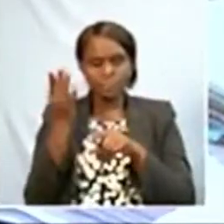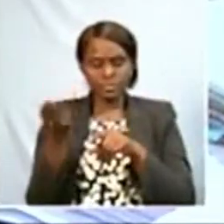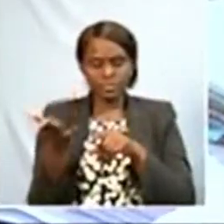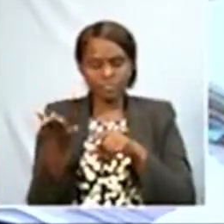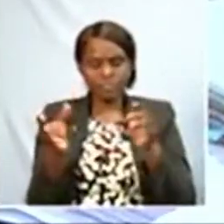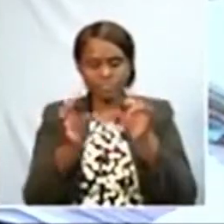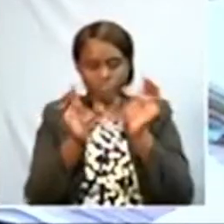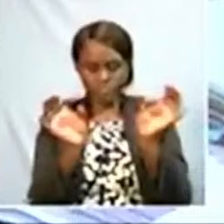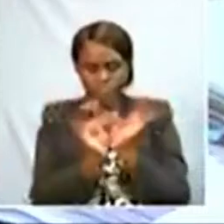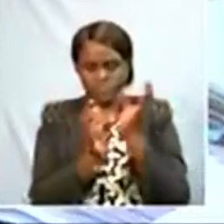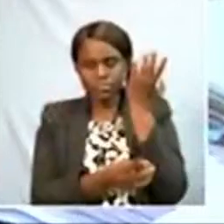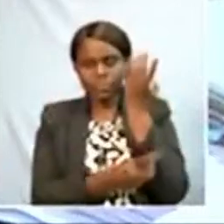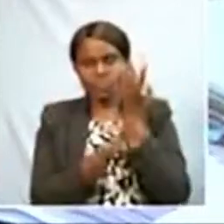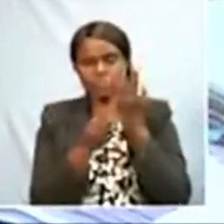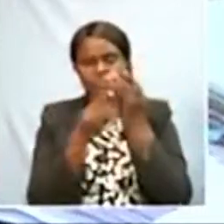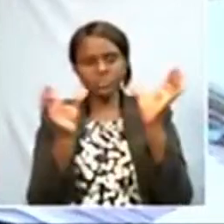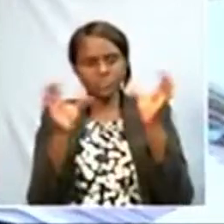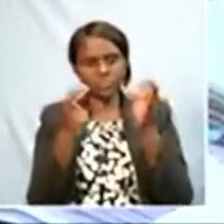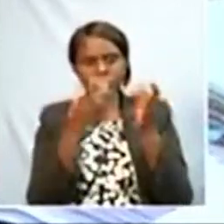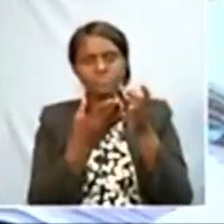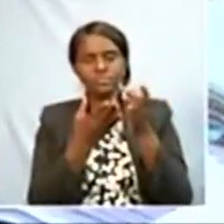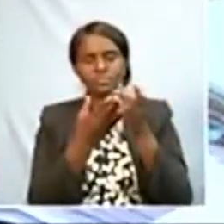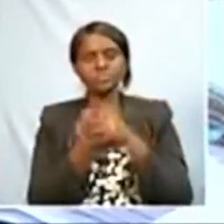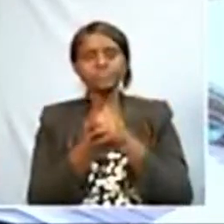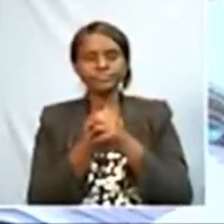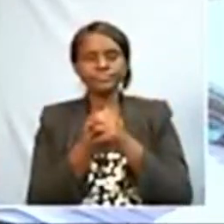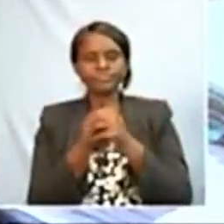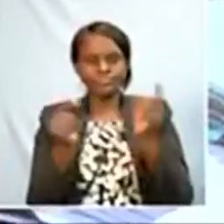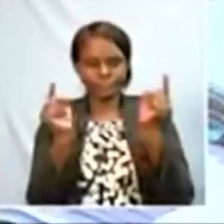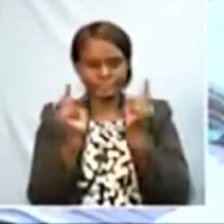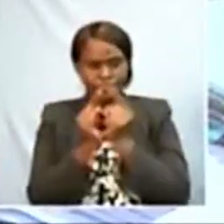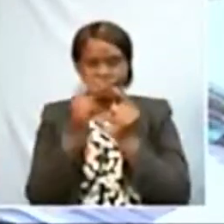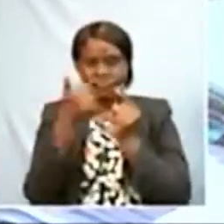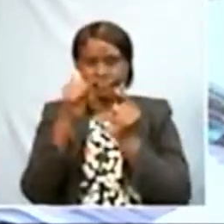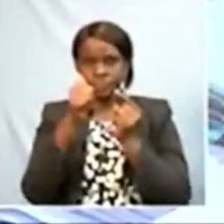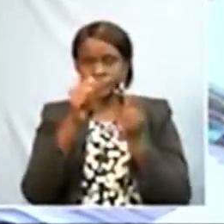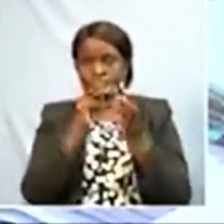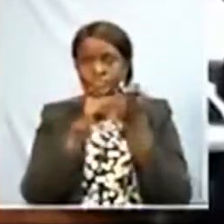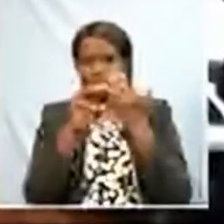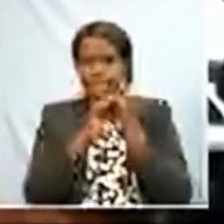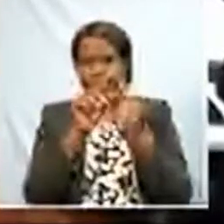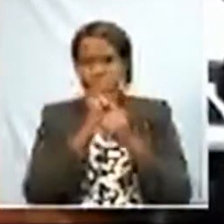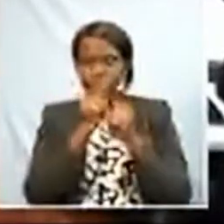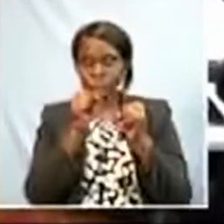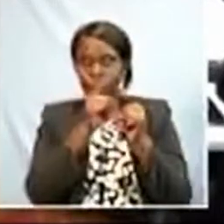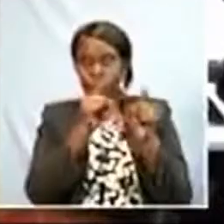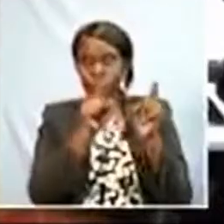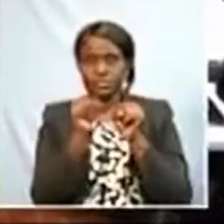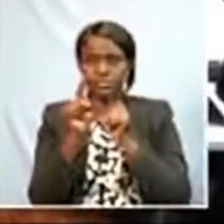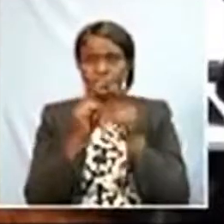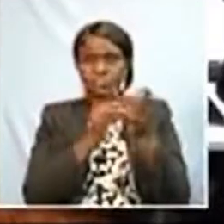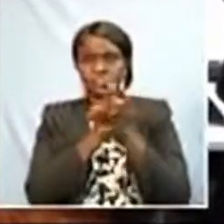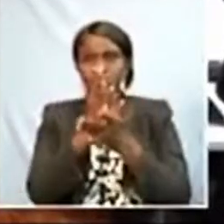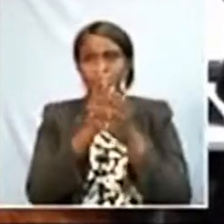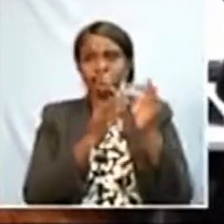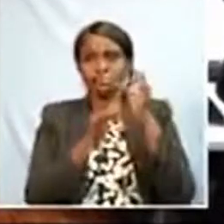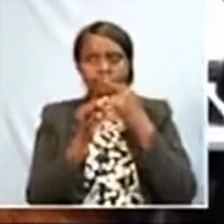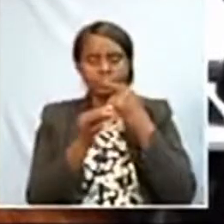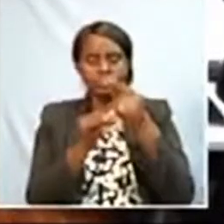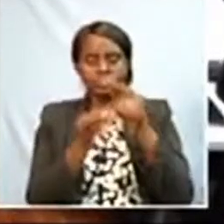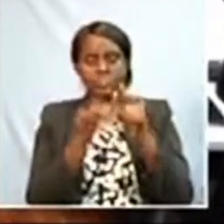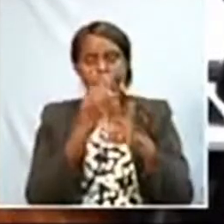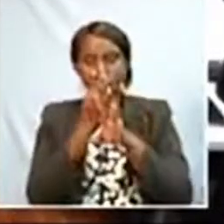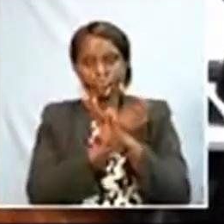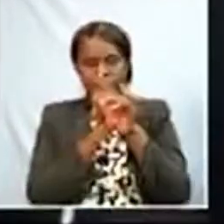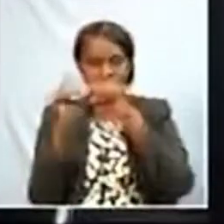Constituency Development Committee met on 10th March, just as you rightly put it, to say before coming